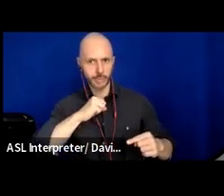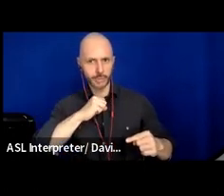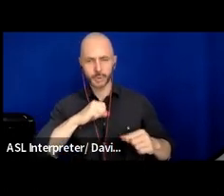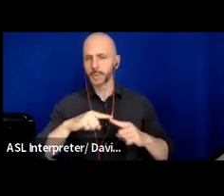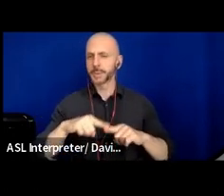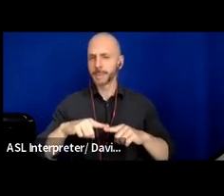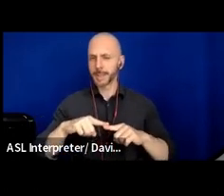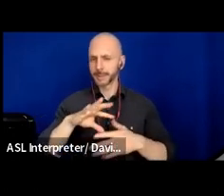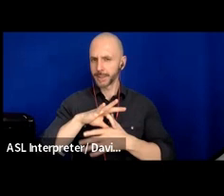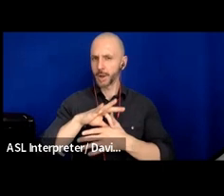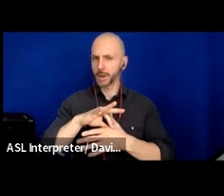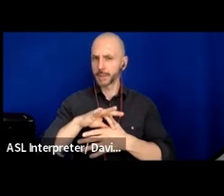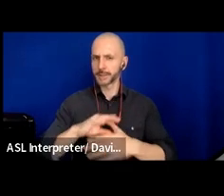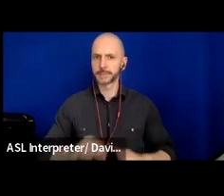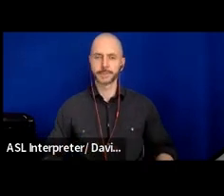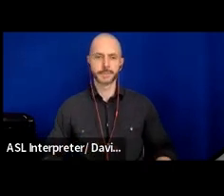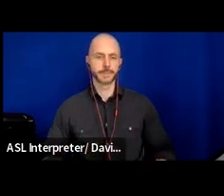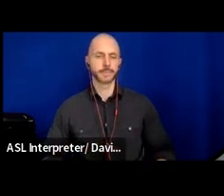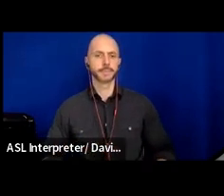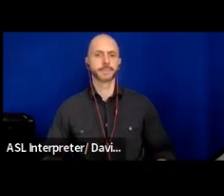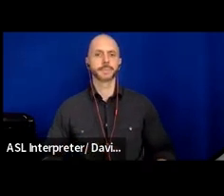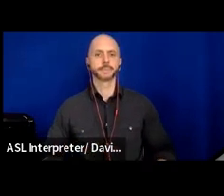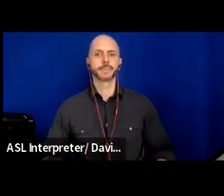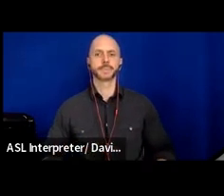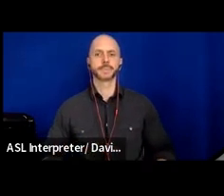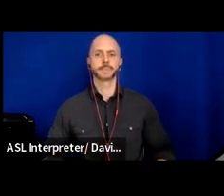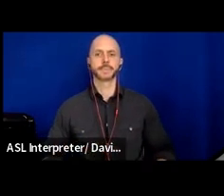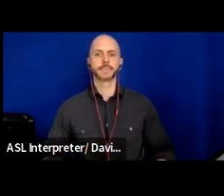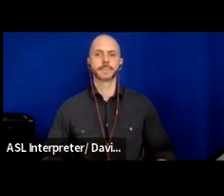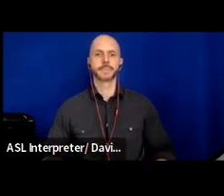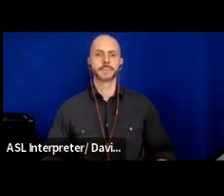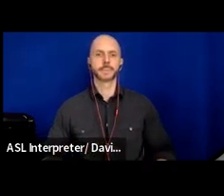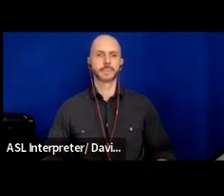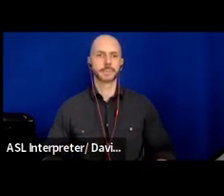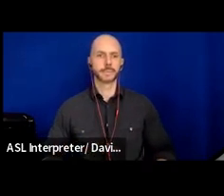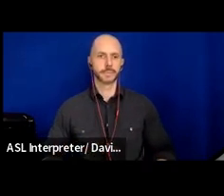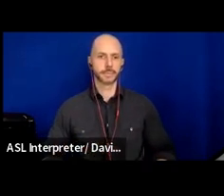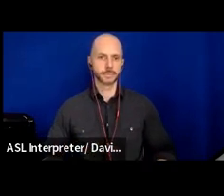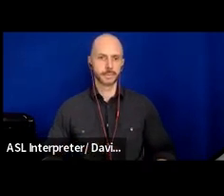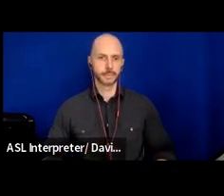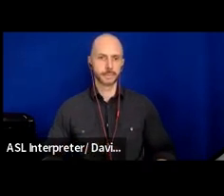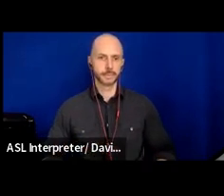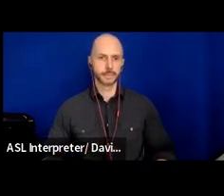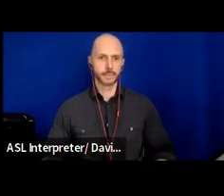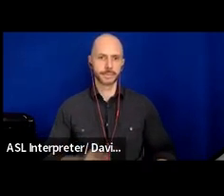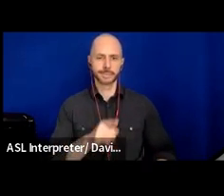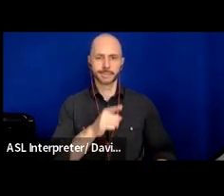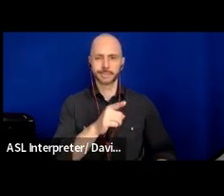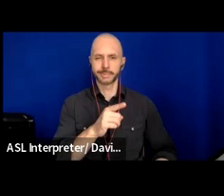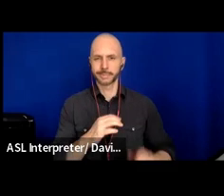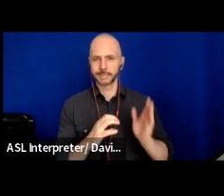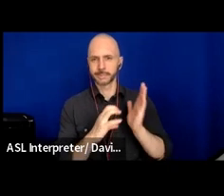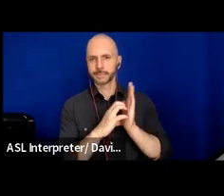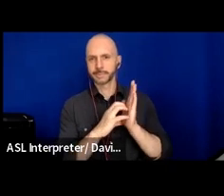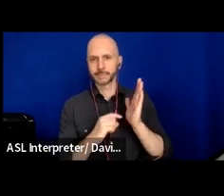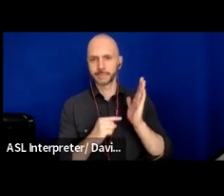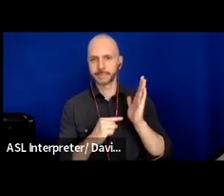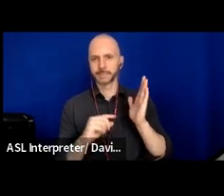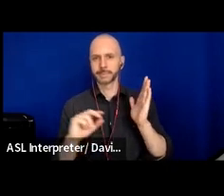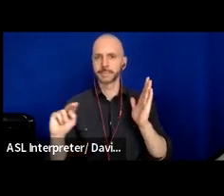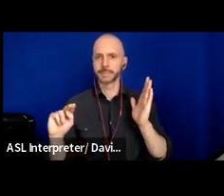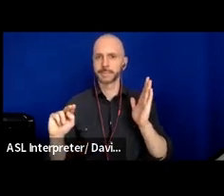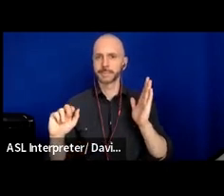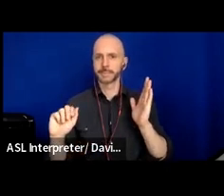And so you'll see at the bottom there, Kevin Nadal, a professor of psychology, he describes it as the, death by 1,000 paper cuts. And I always